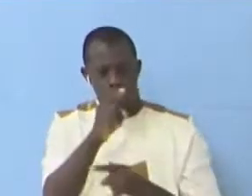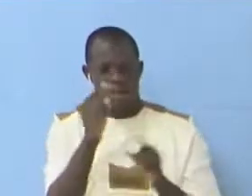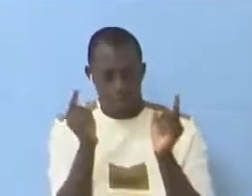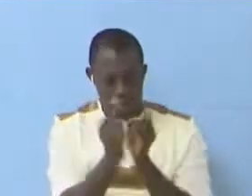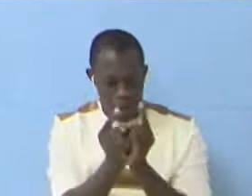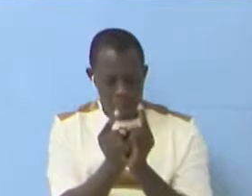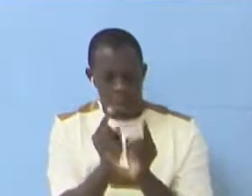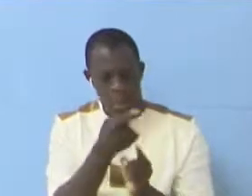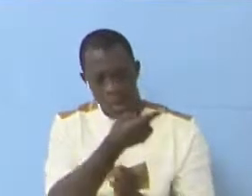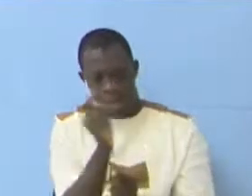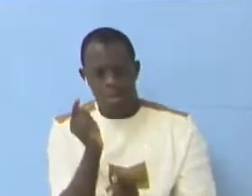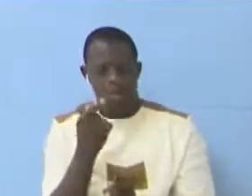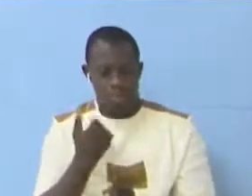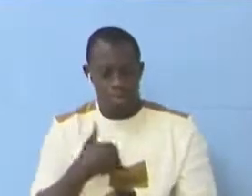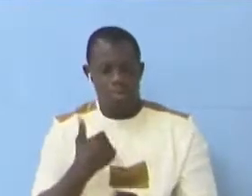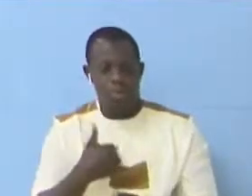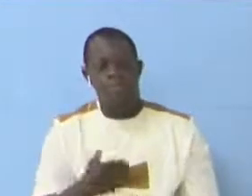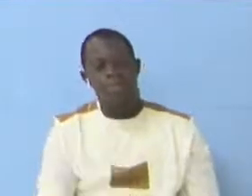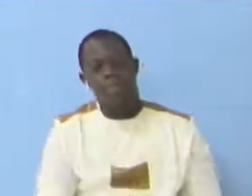ñu nag sa jokkoo ak ñoom.